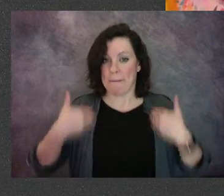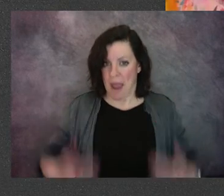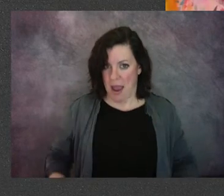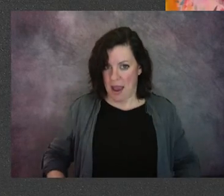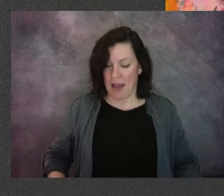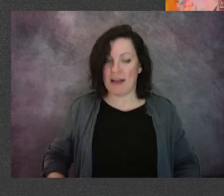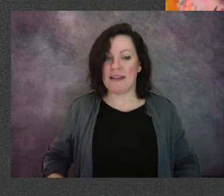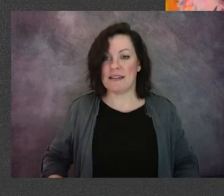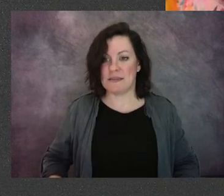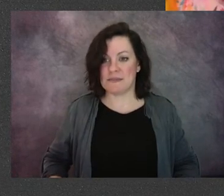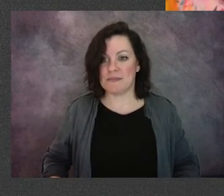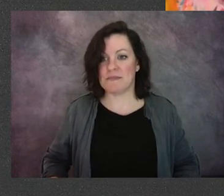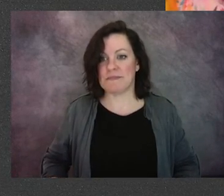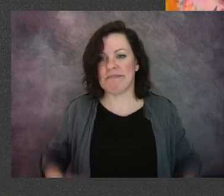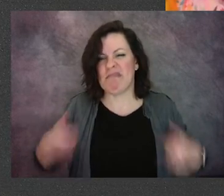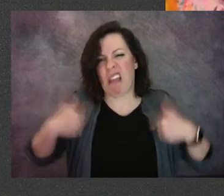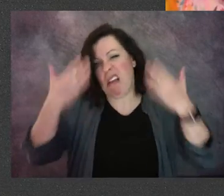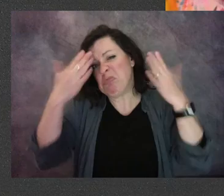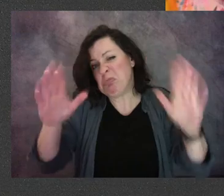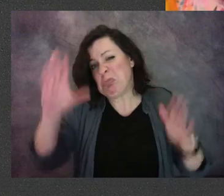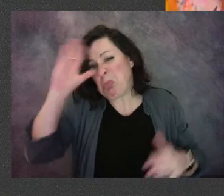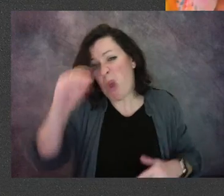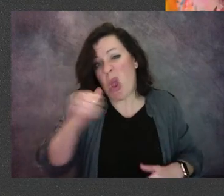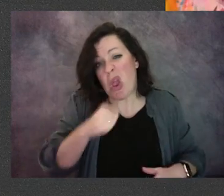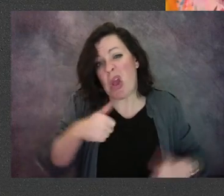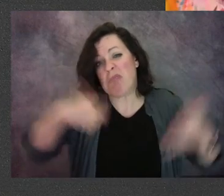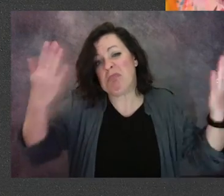Move down to his body or her body